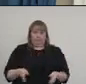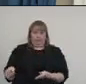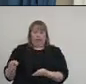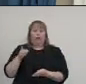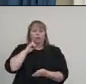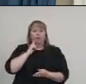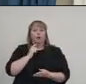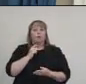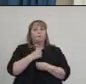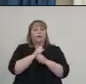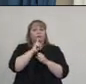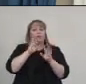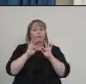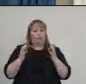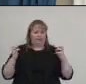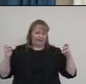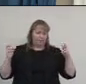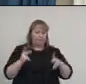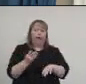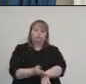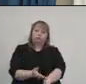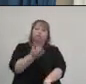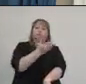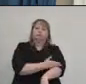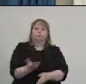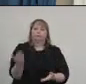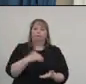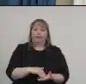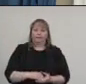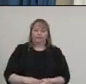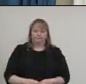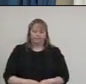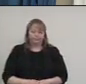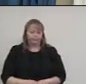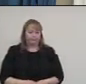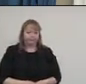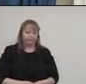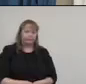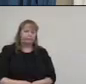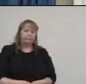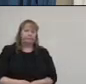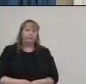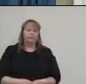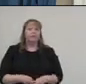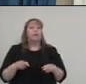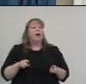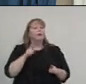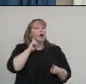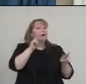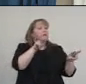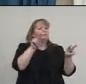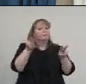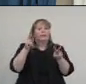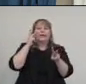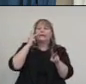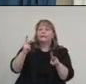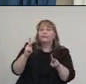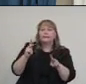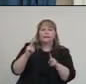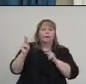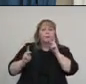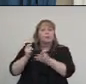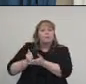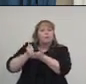taken immense pride throughout this crisis whenever I see Nevadans helping Nevadans, and you should too. It's our resiliency